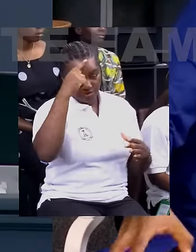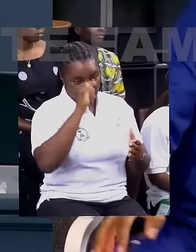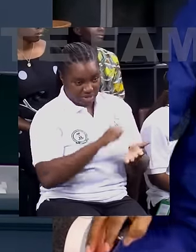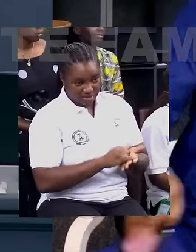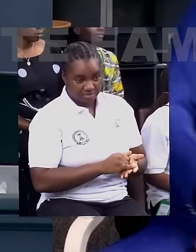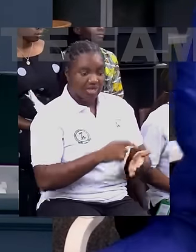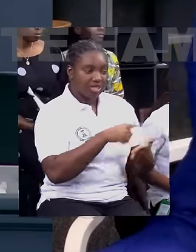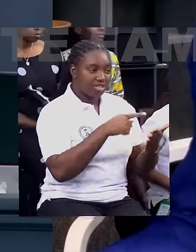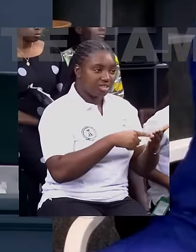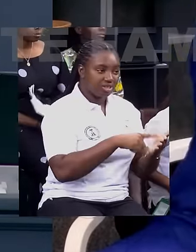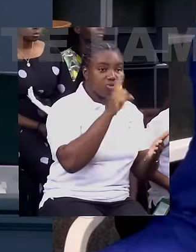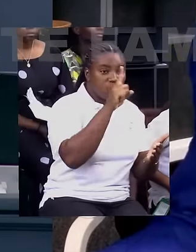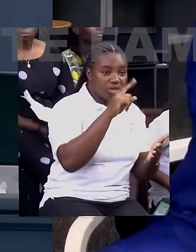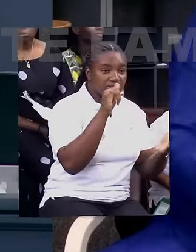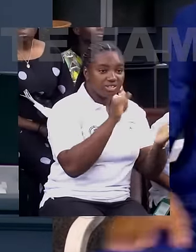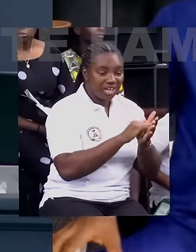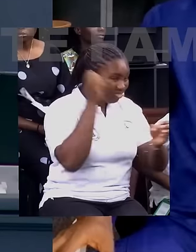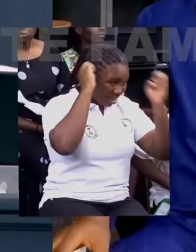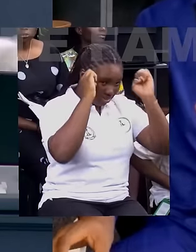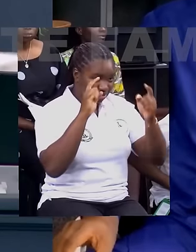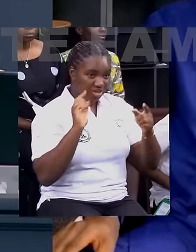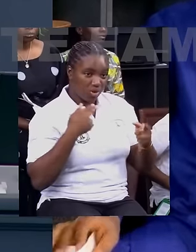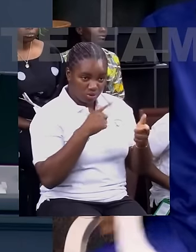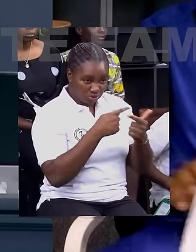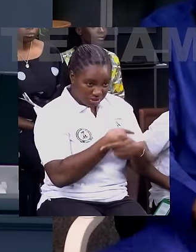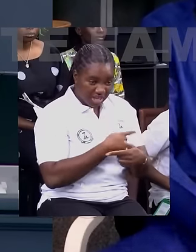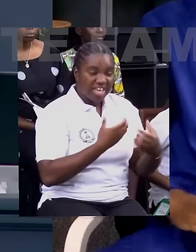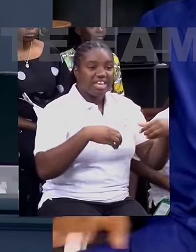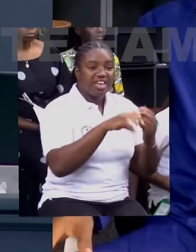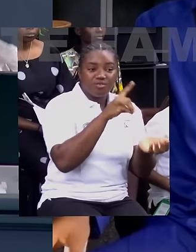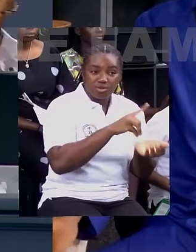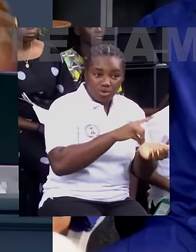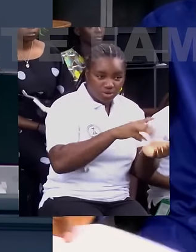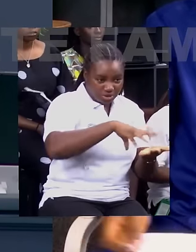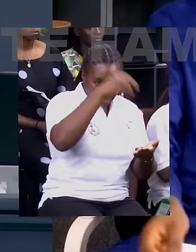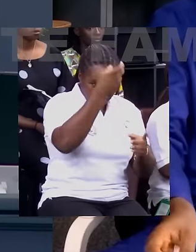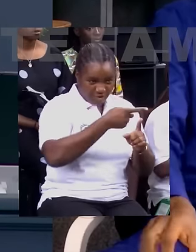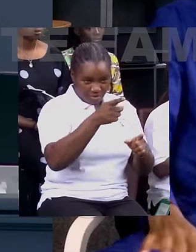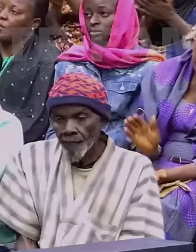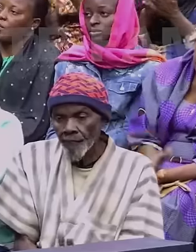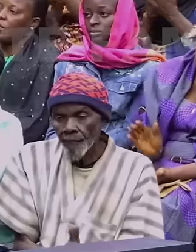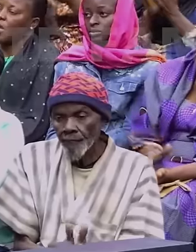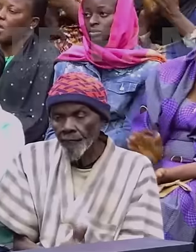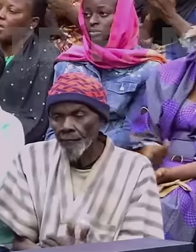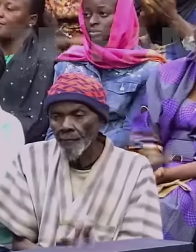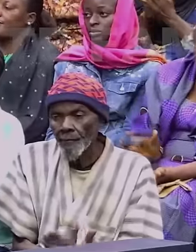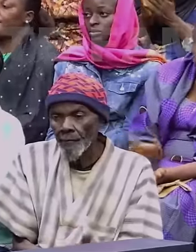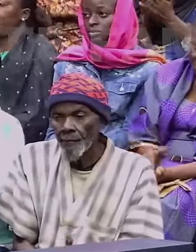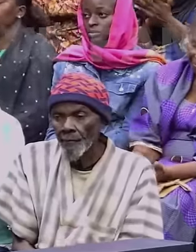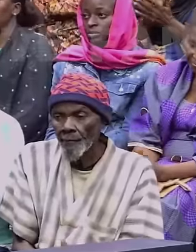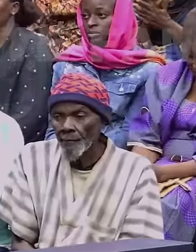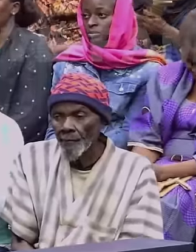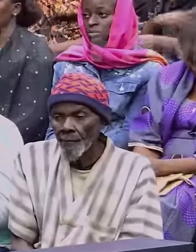today, yeah. Even medical doctors, they learn from you now. Yeah. Yeah. So make we appreciate Dr. Otabor. So, sir,